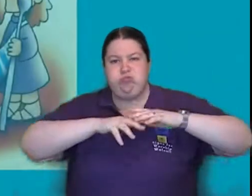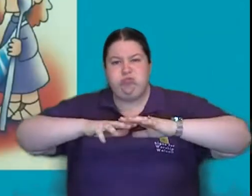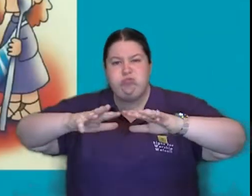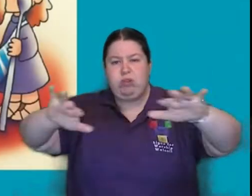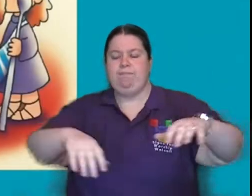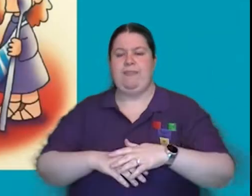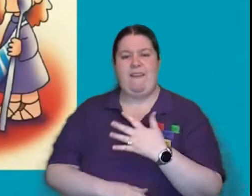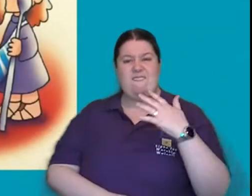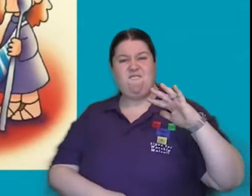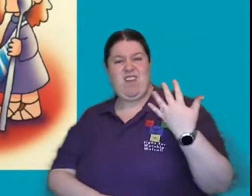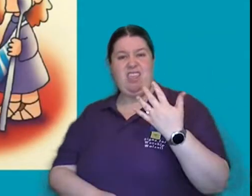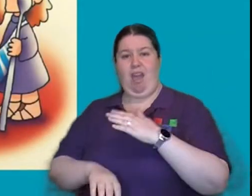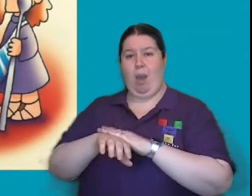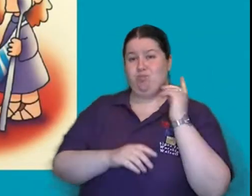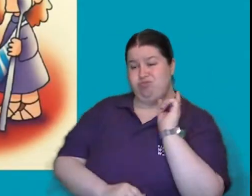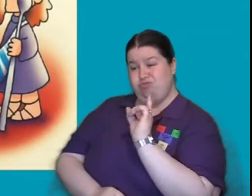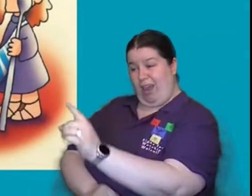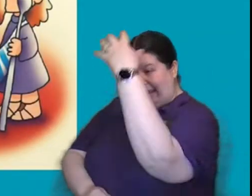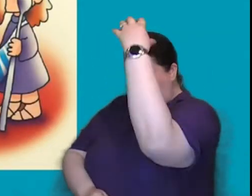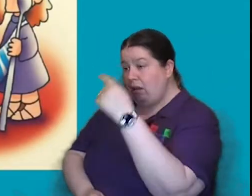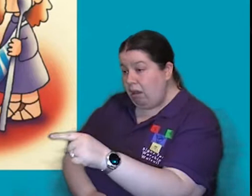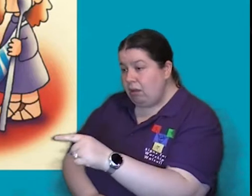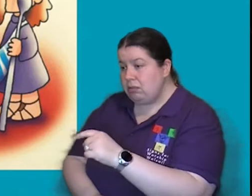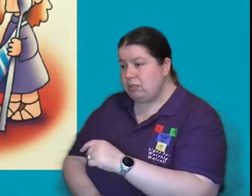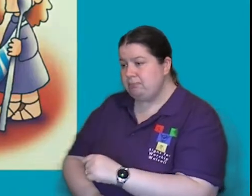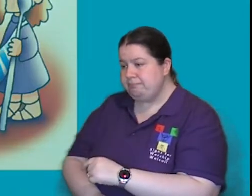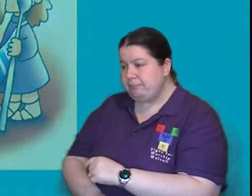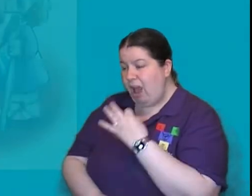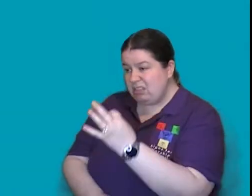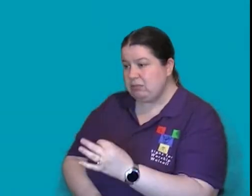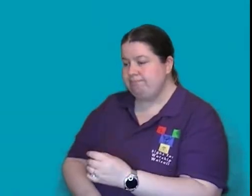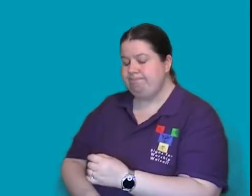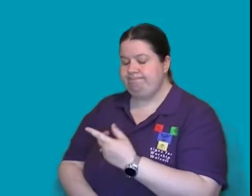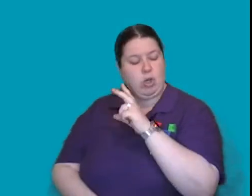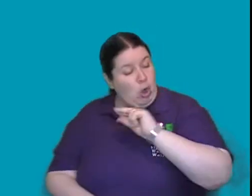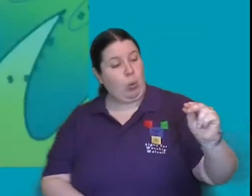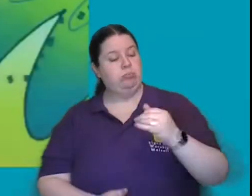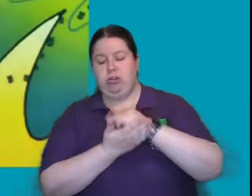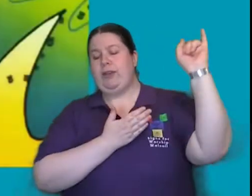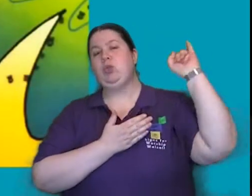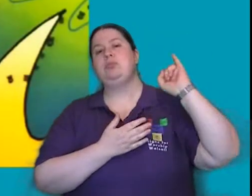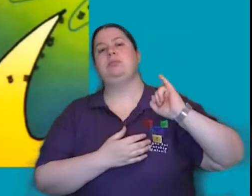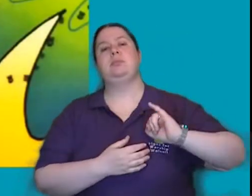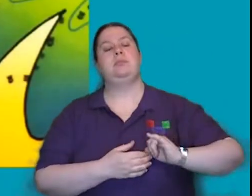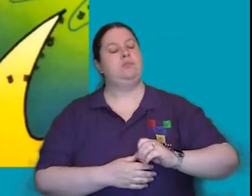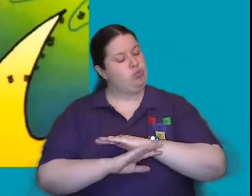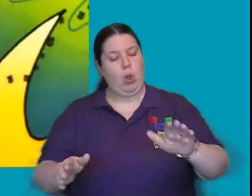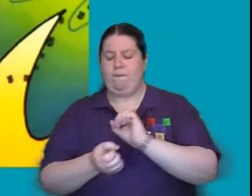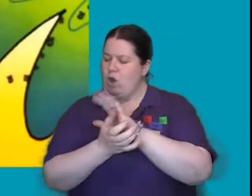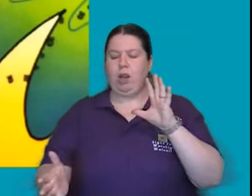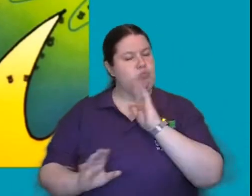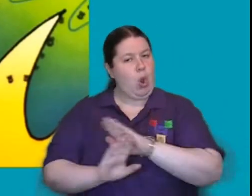The fifth time, Moses and Aaron went to Pharaoh and asked the same. But Pharaoh said, no, I will not let your people